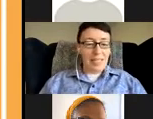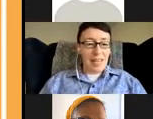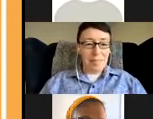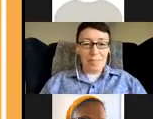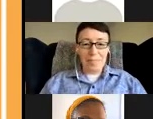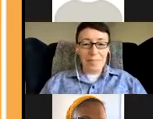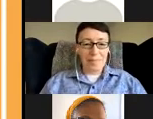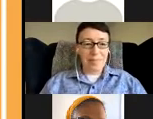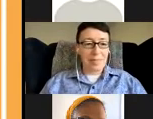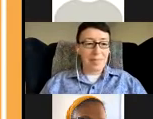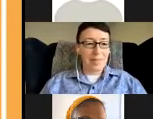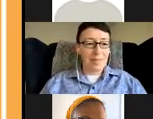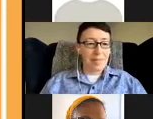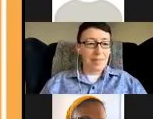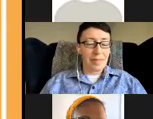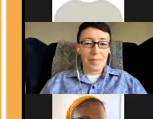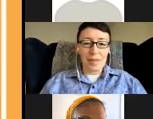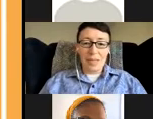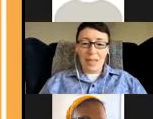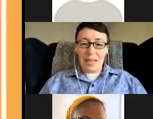Next slide.